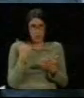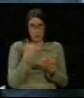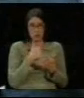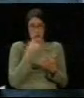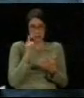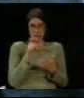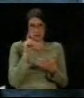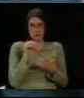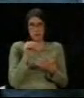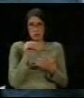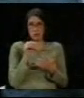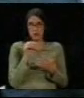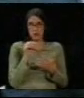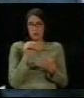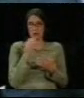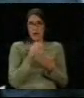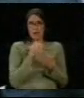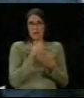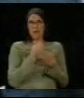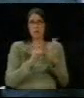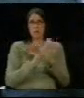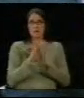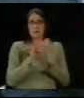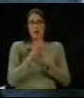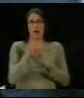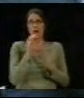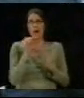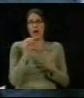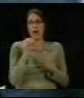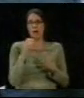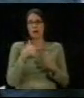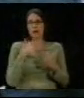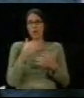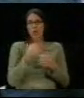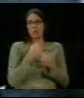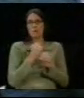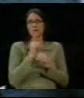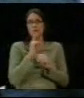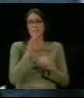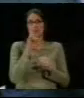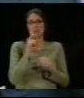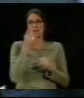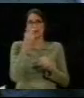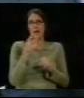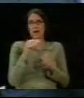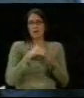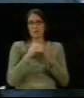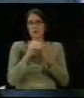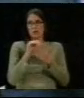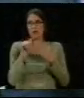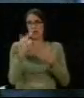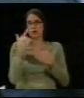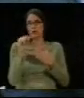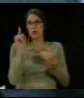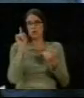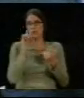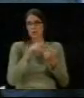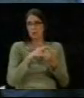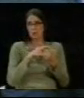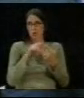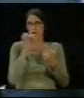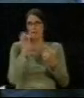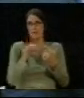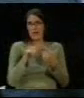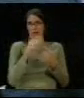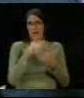to do economic development, and I would want to make sure that the $7.5 million goes towards that